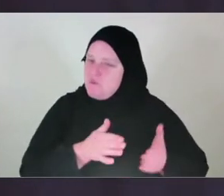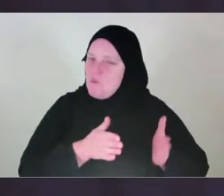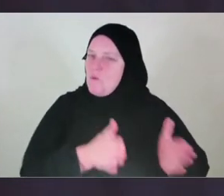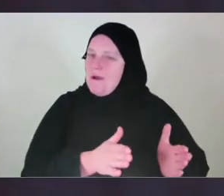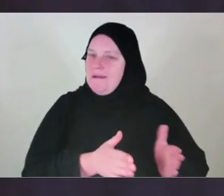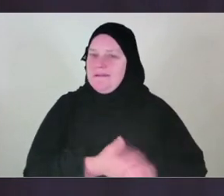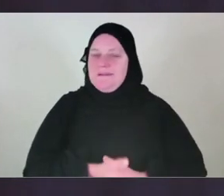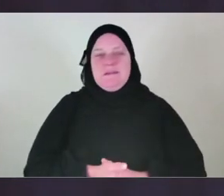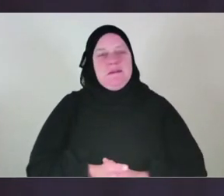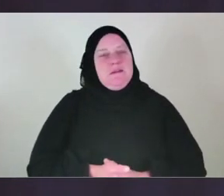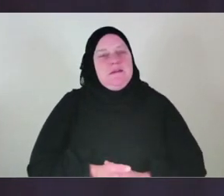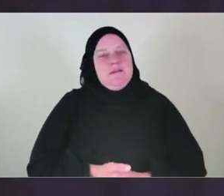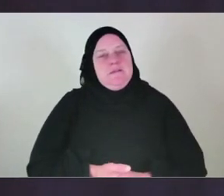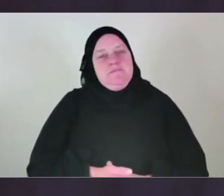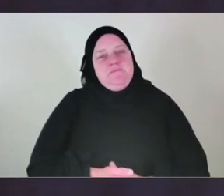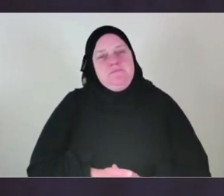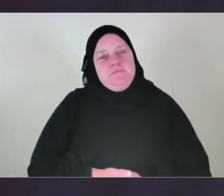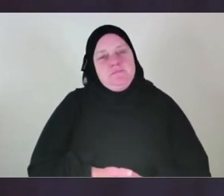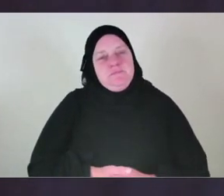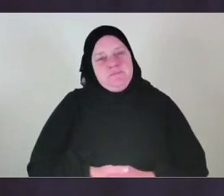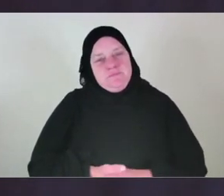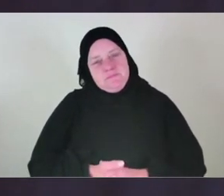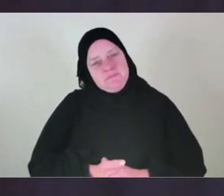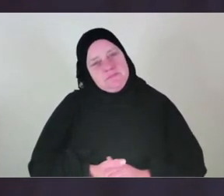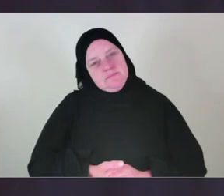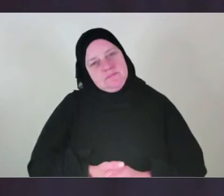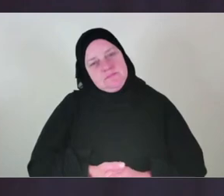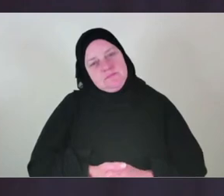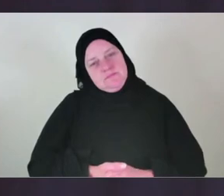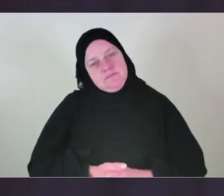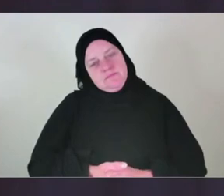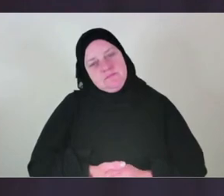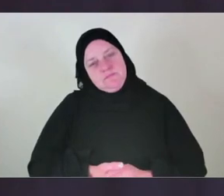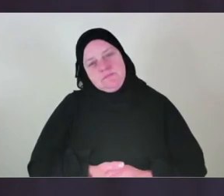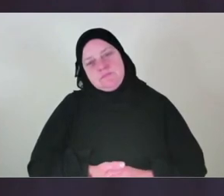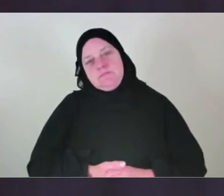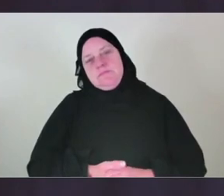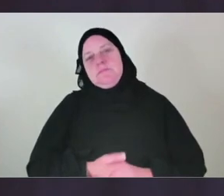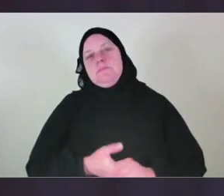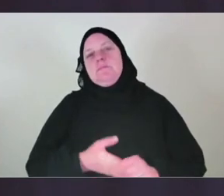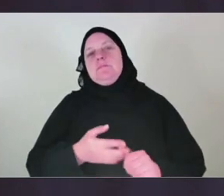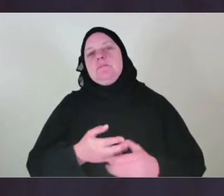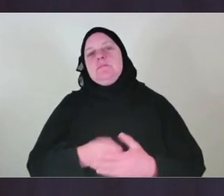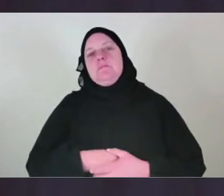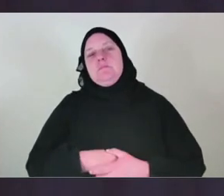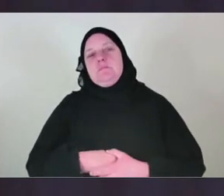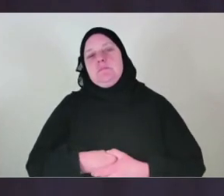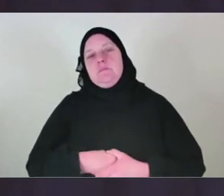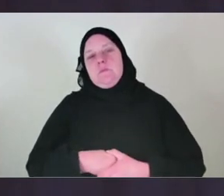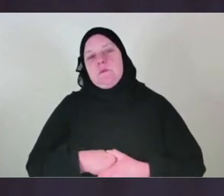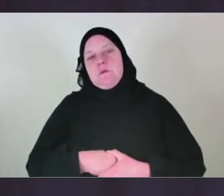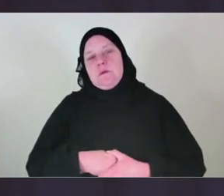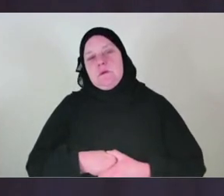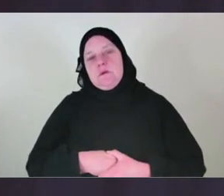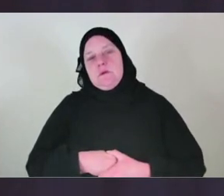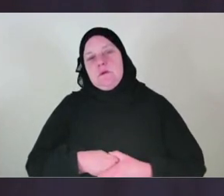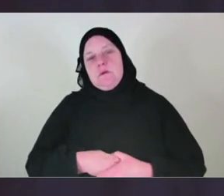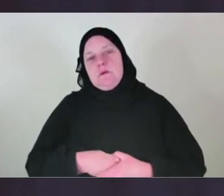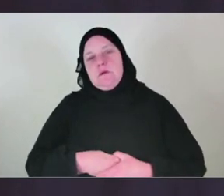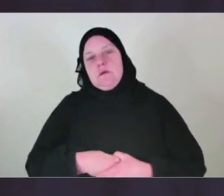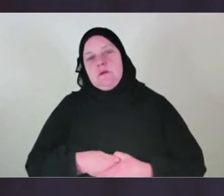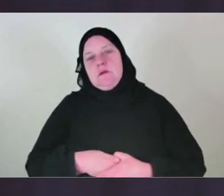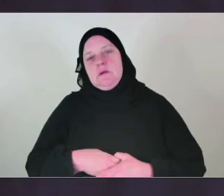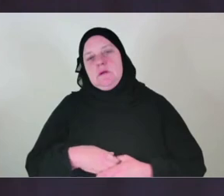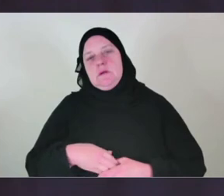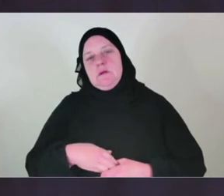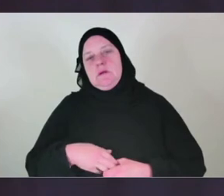hadith, especially when you talk about a fadila for Ali ibn Abi Talib, alayhi salam. You speak of virtue of Ali ibn Abi Talib, they say, Takhanta, you know, where'd you